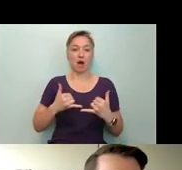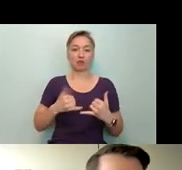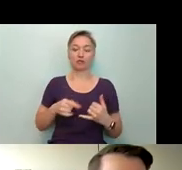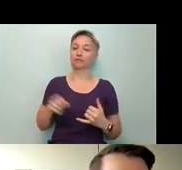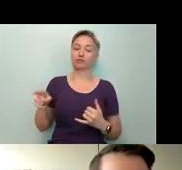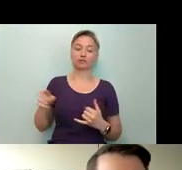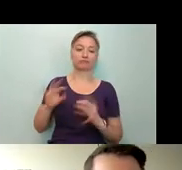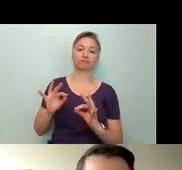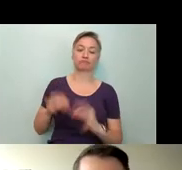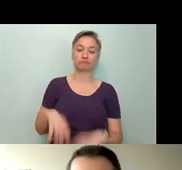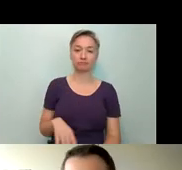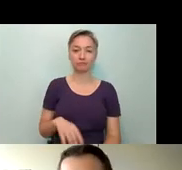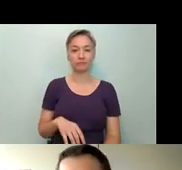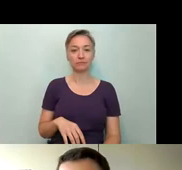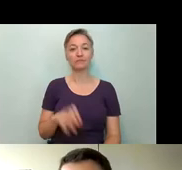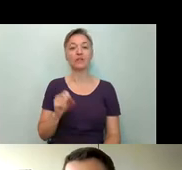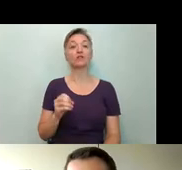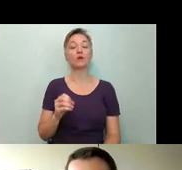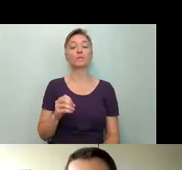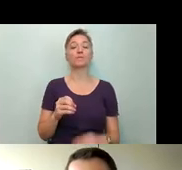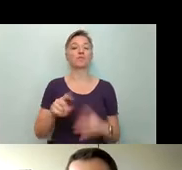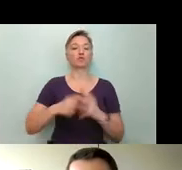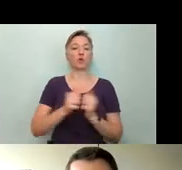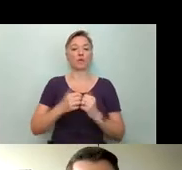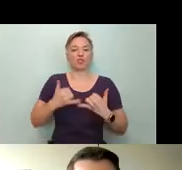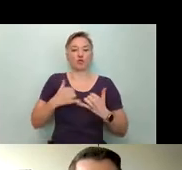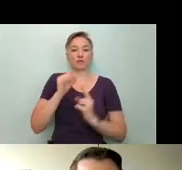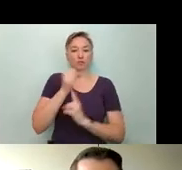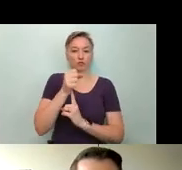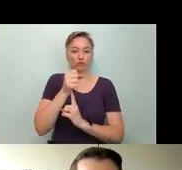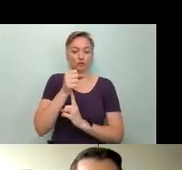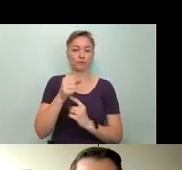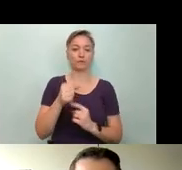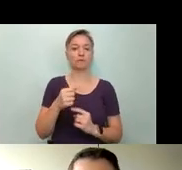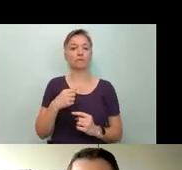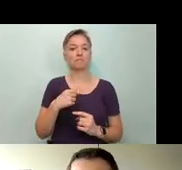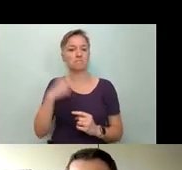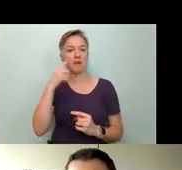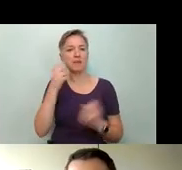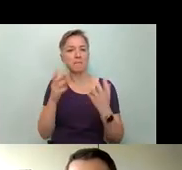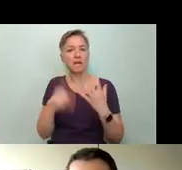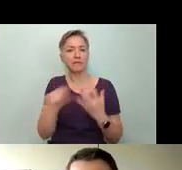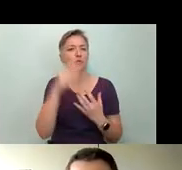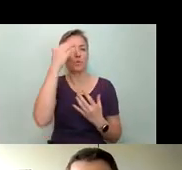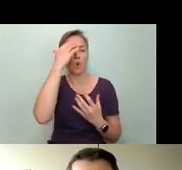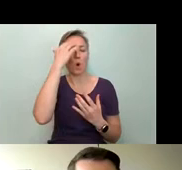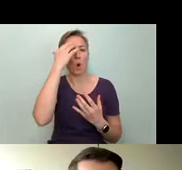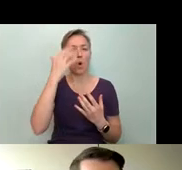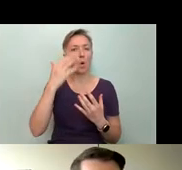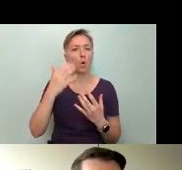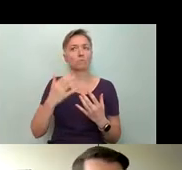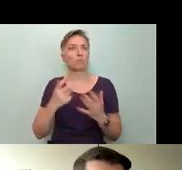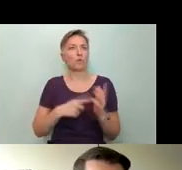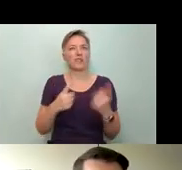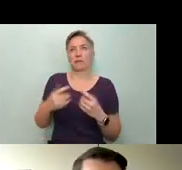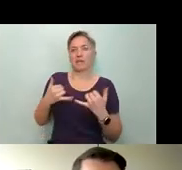So we'll start with a bit of our current reality, and I think many people are aware of where we are today, but just to kind of center